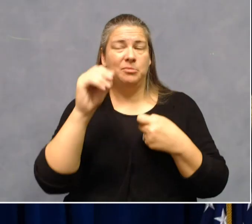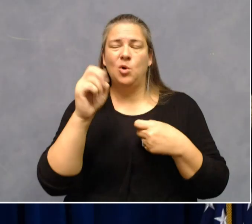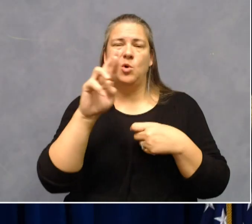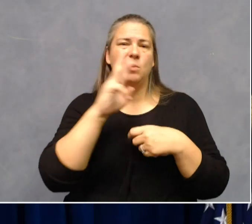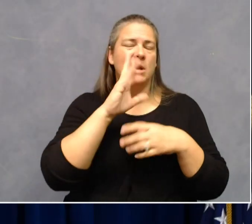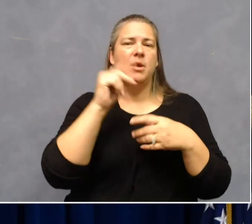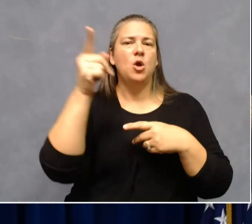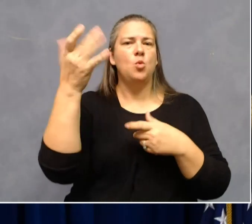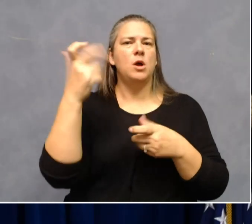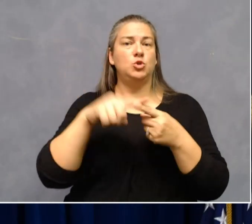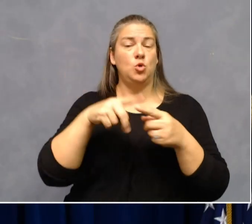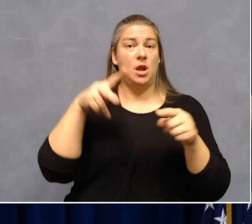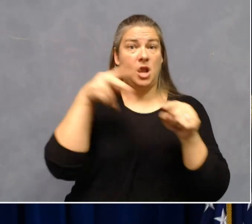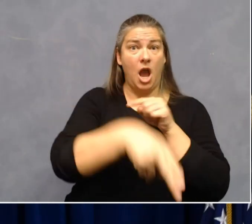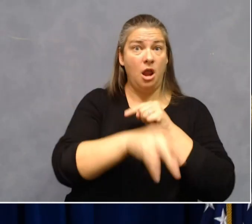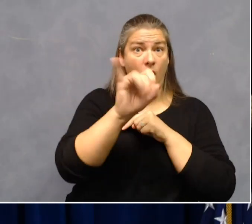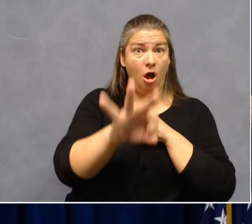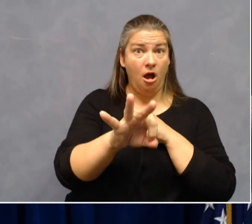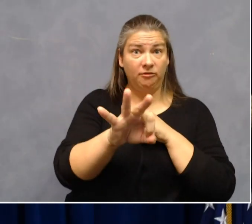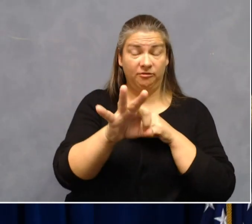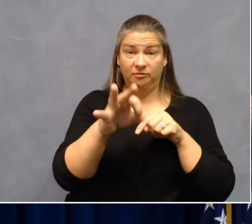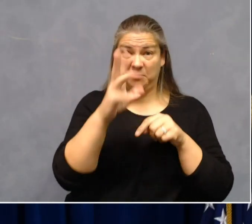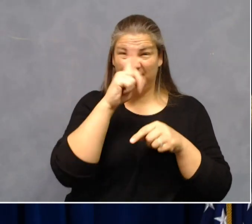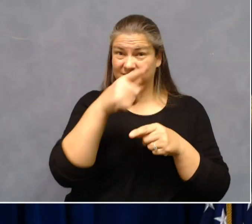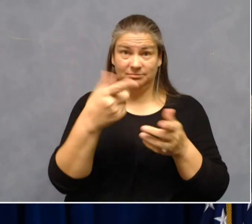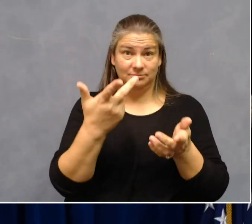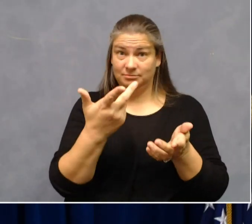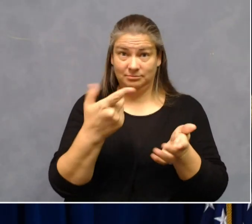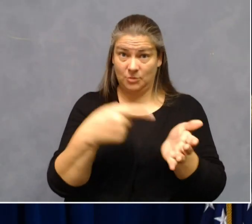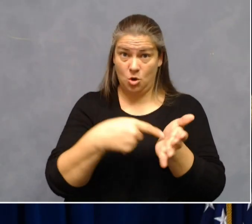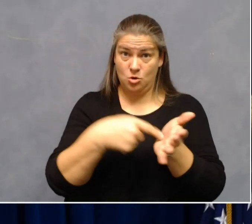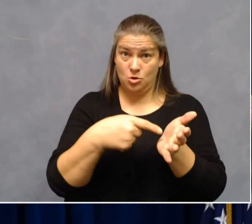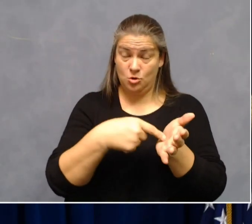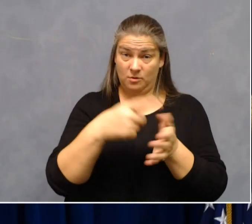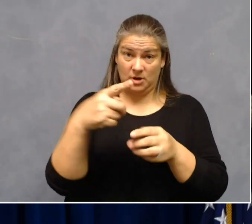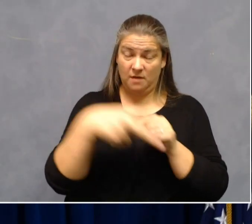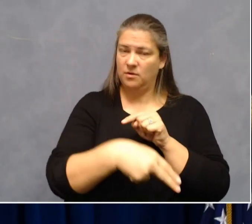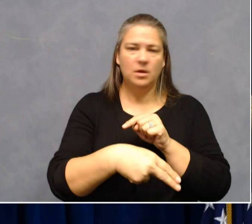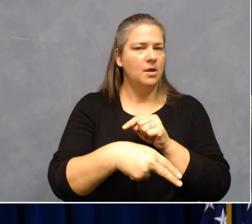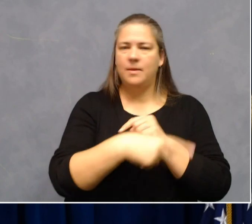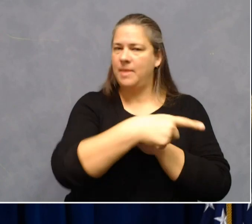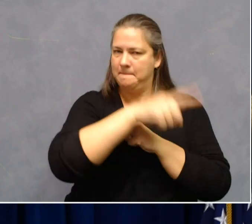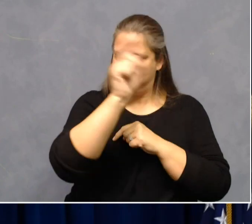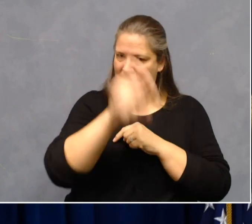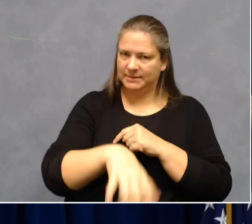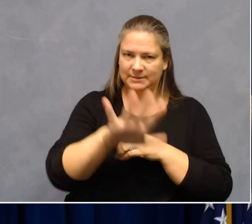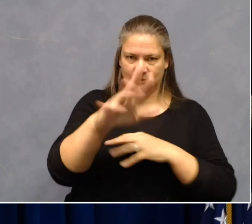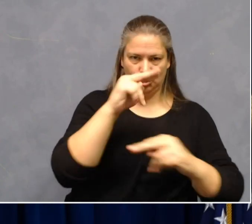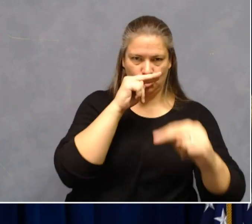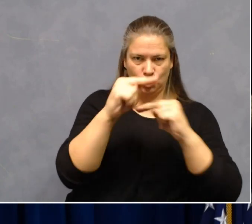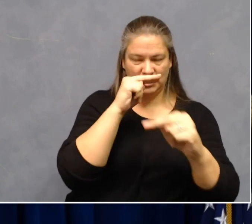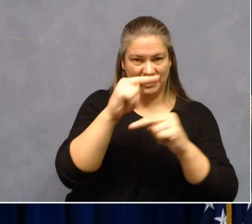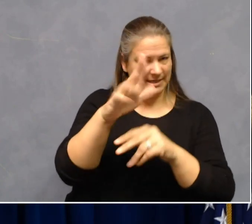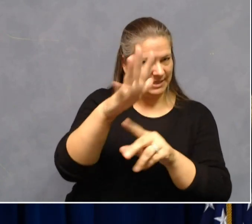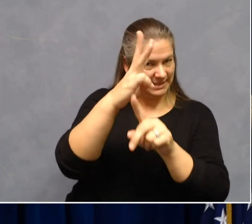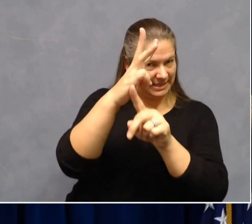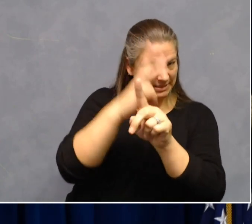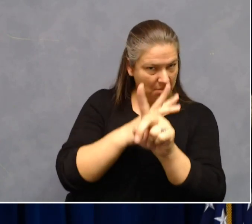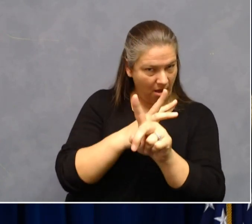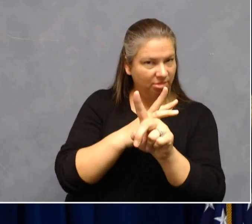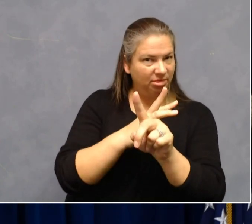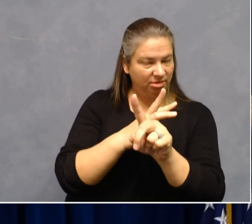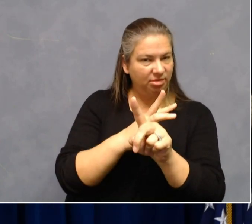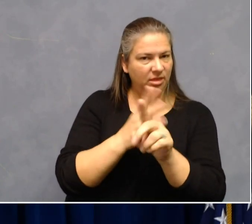a 6-month payment plan with them to give you the way to get out of the debt